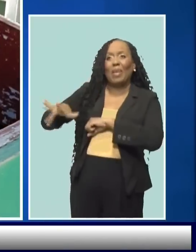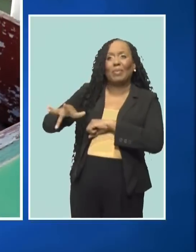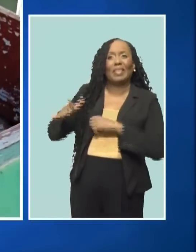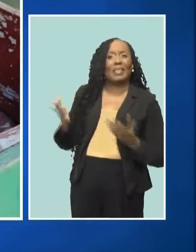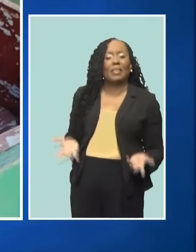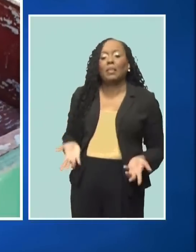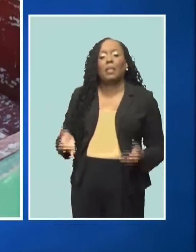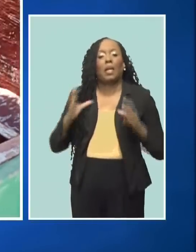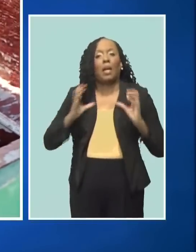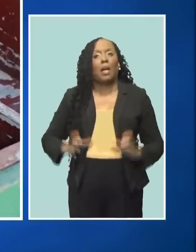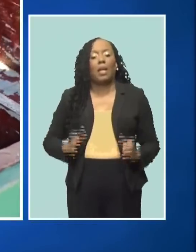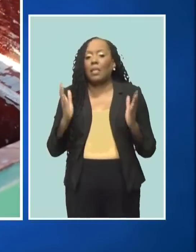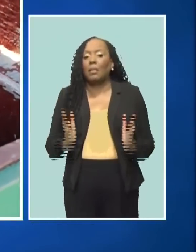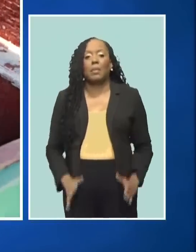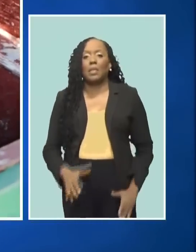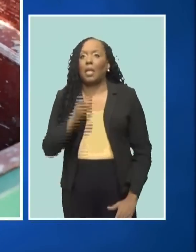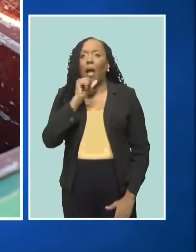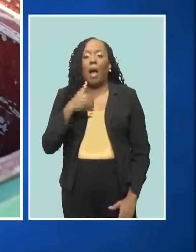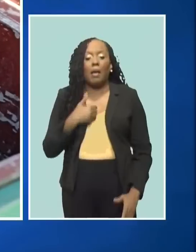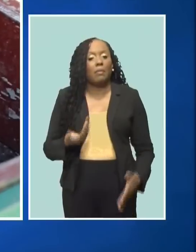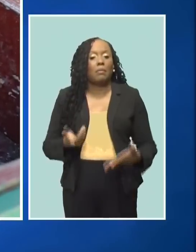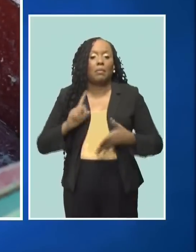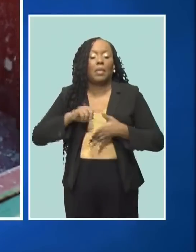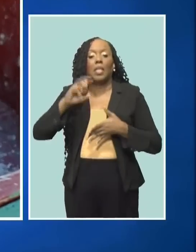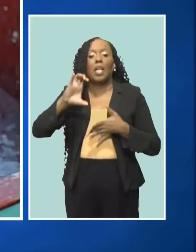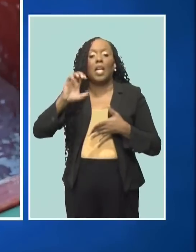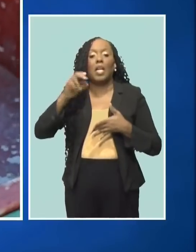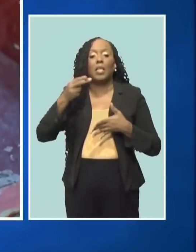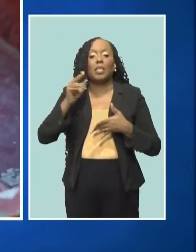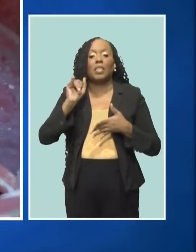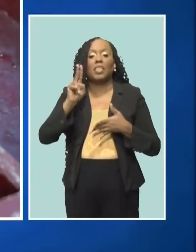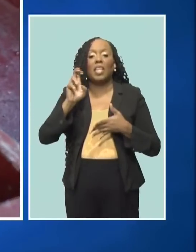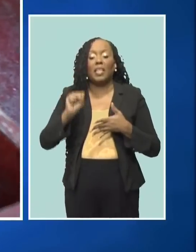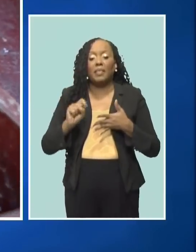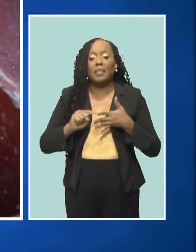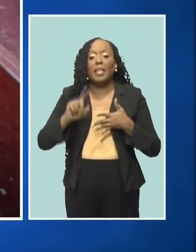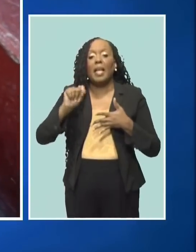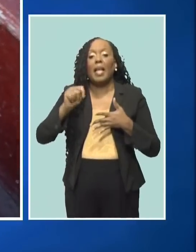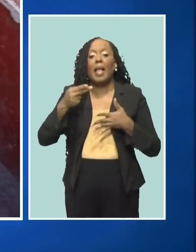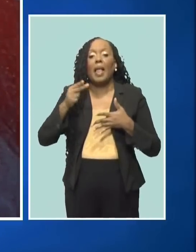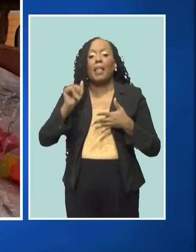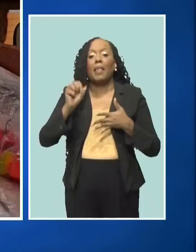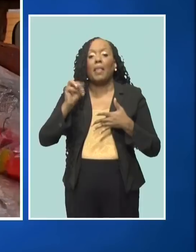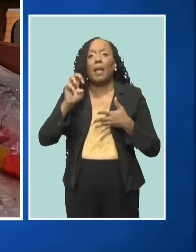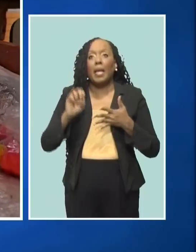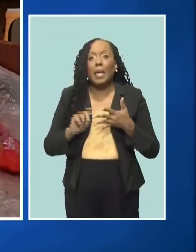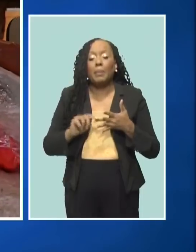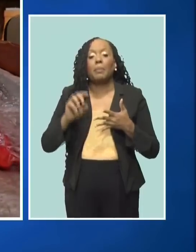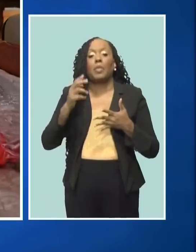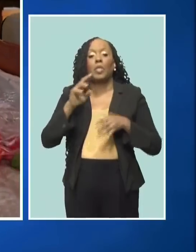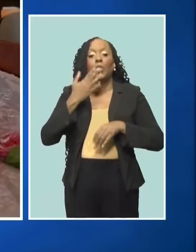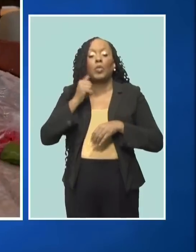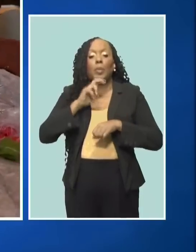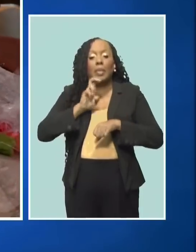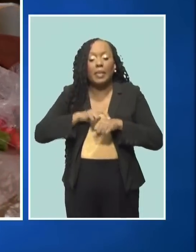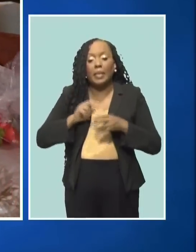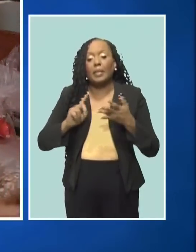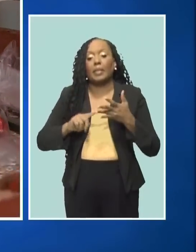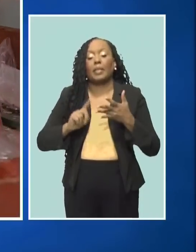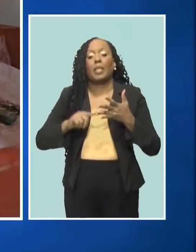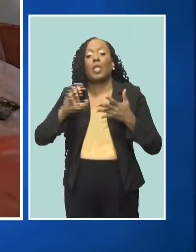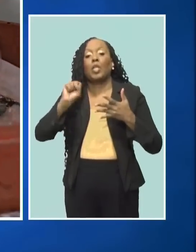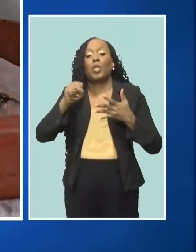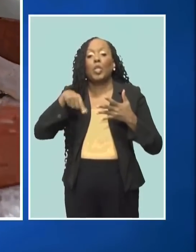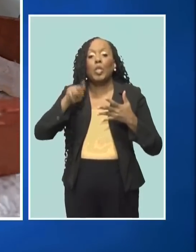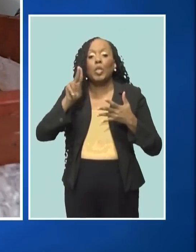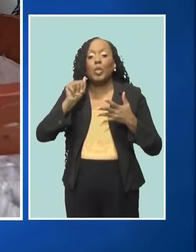their customers are missing produce such as chives, thyme, sweet potatoes, okras, butternut squash, cucumbers and local carrots,